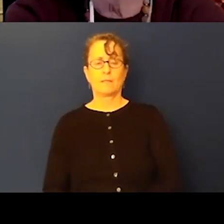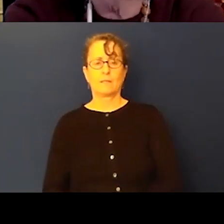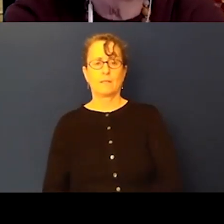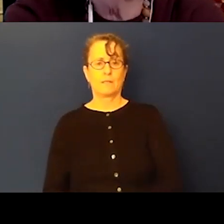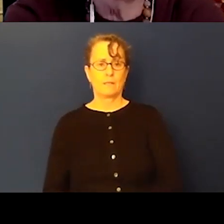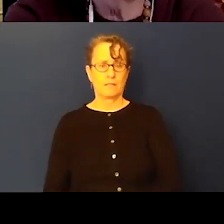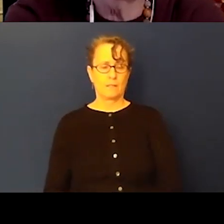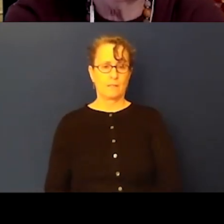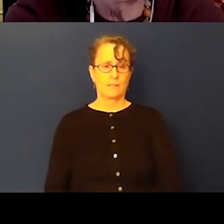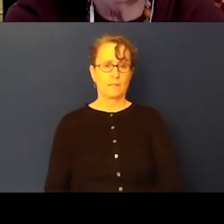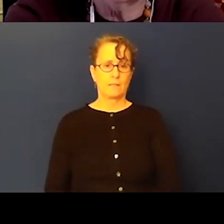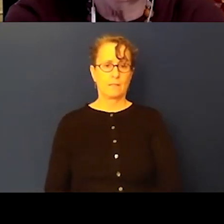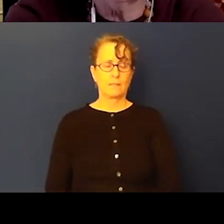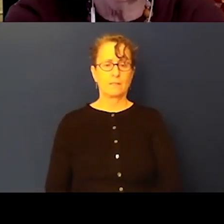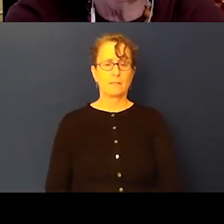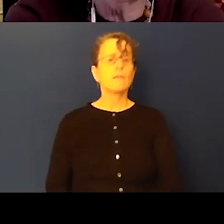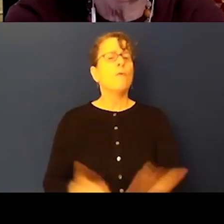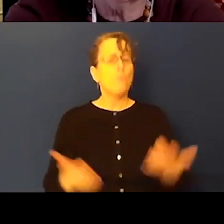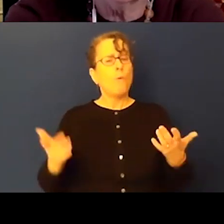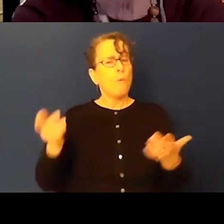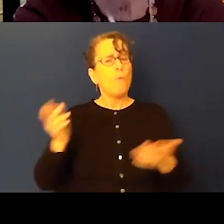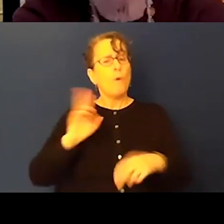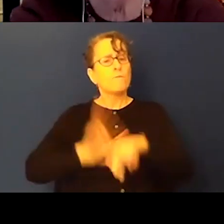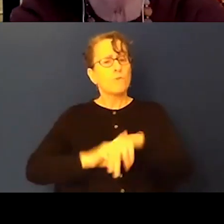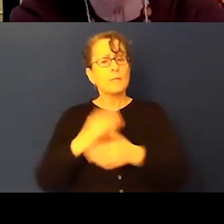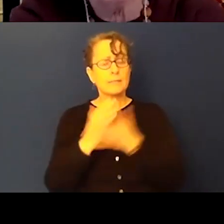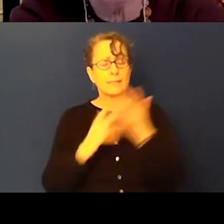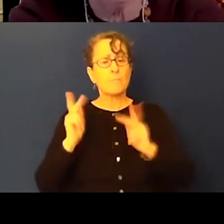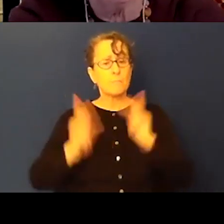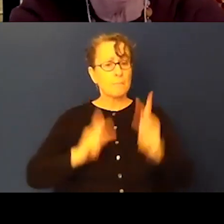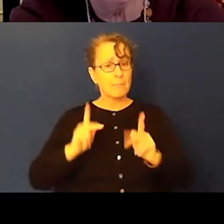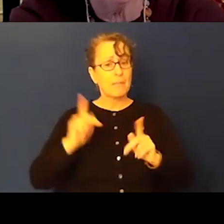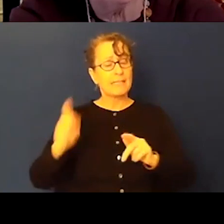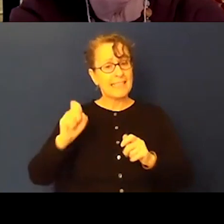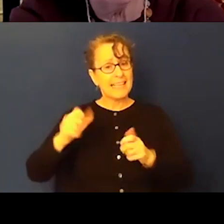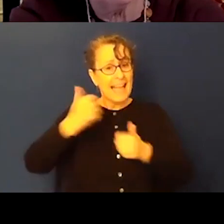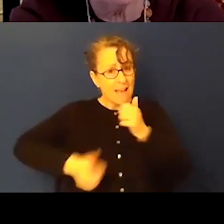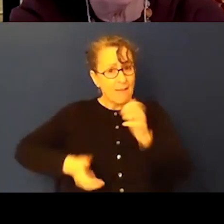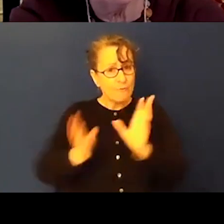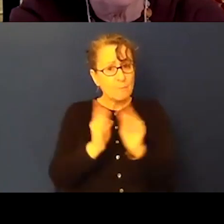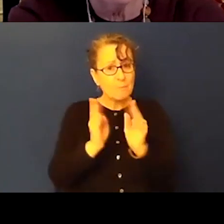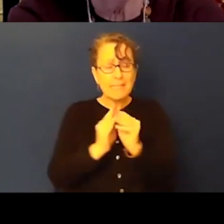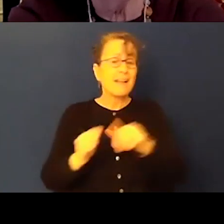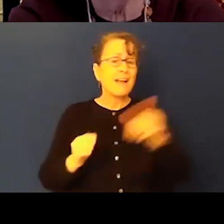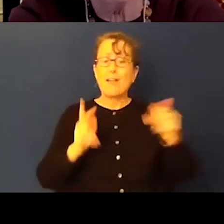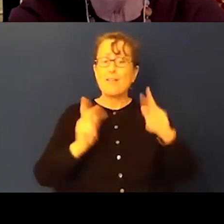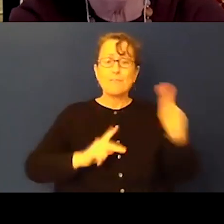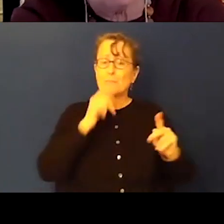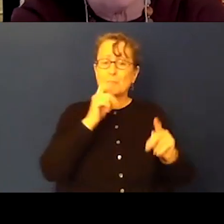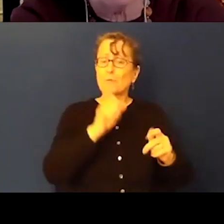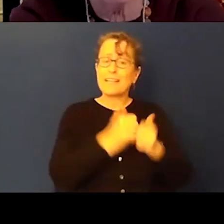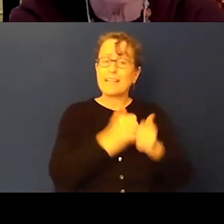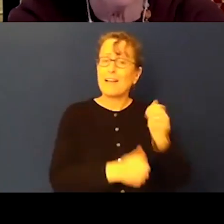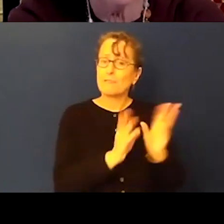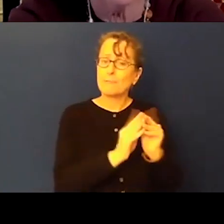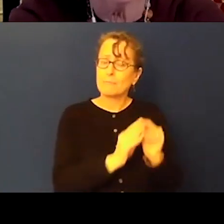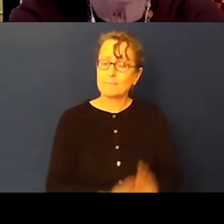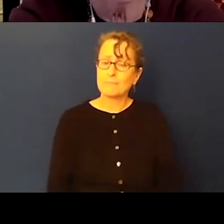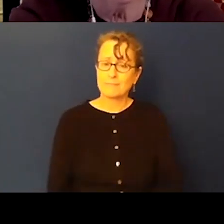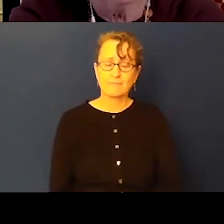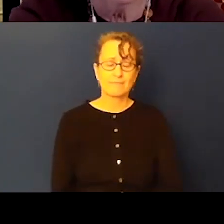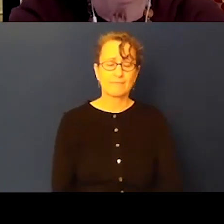I could see some people would need a babysitter all the time, but maybe some people wouldn't need a babysitter all the time. And so that's why I was thinking